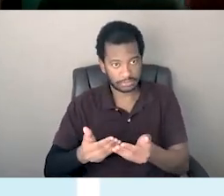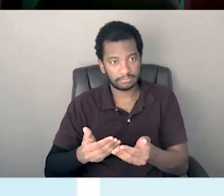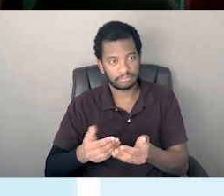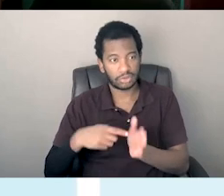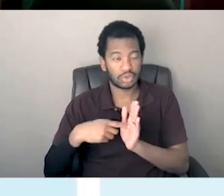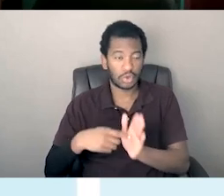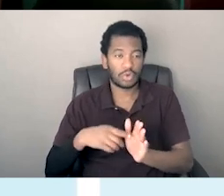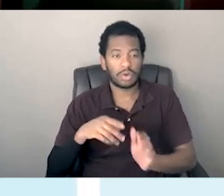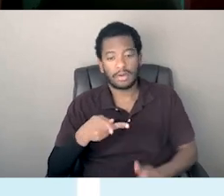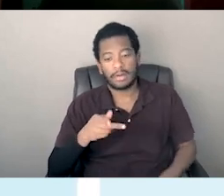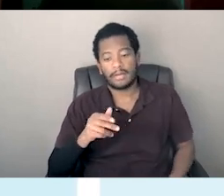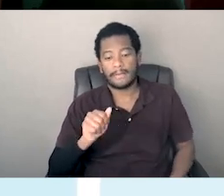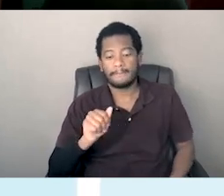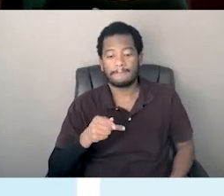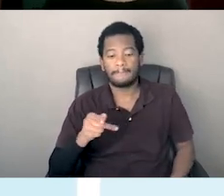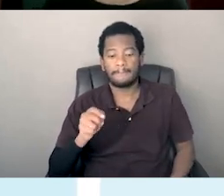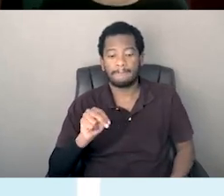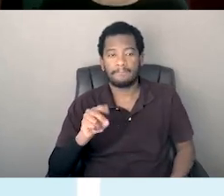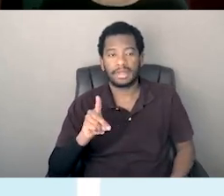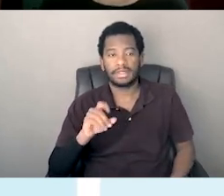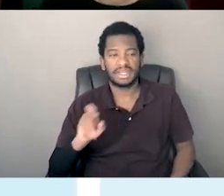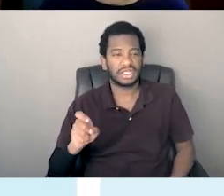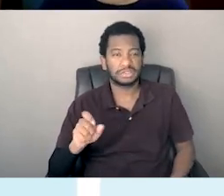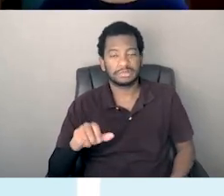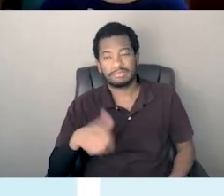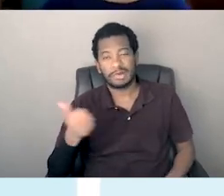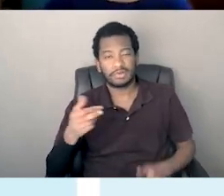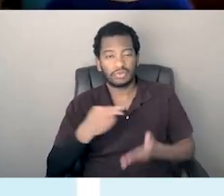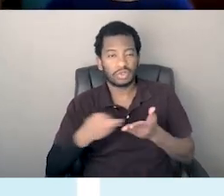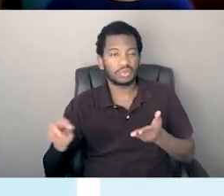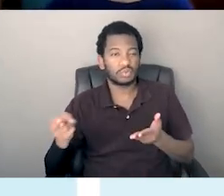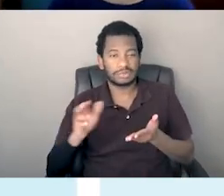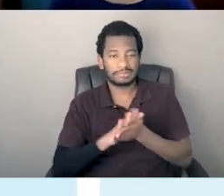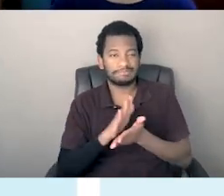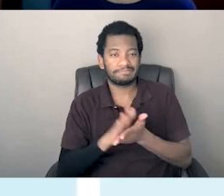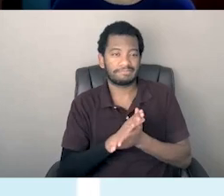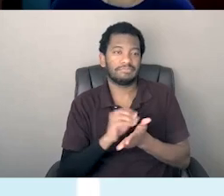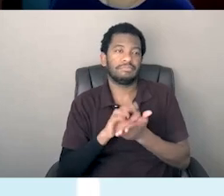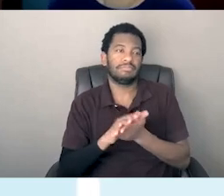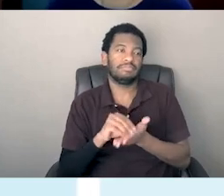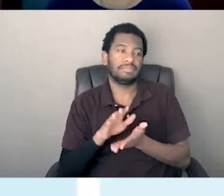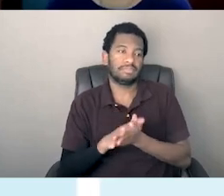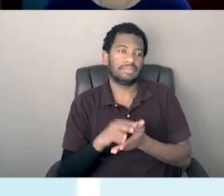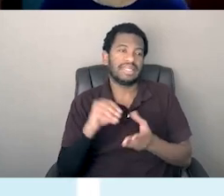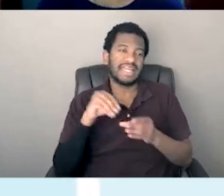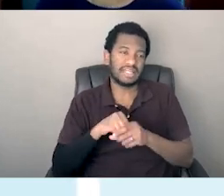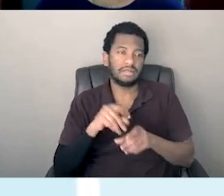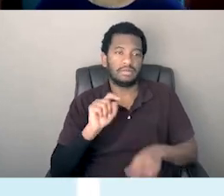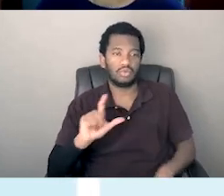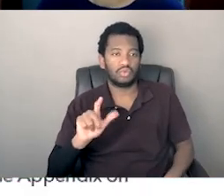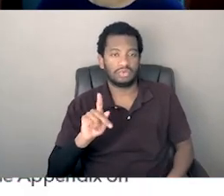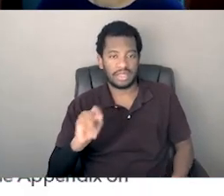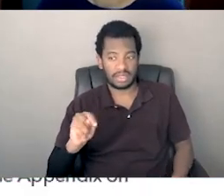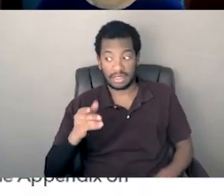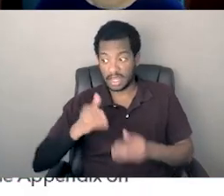appendix and some other handouts that are in the toolkit itself. And in the end, I will invite you to some steps you can